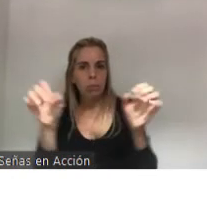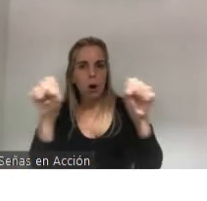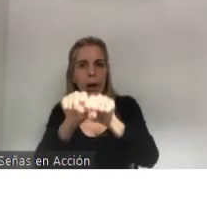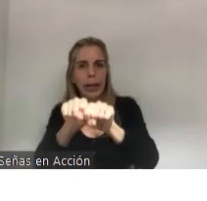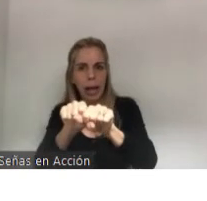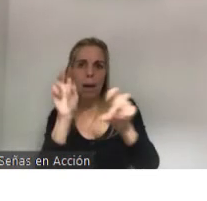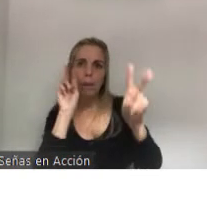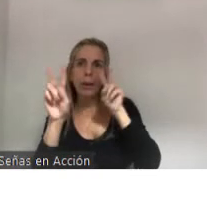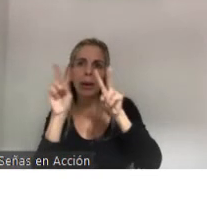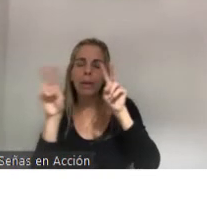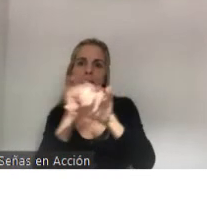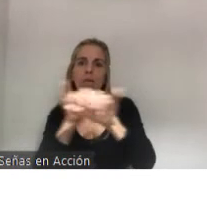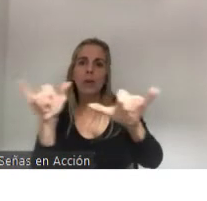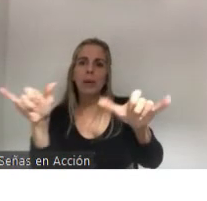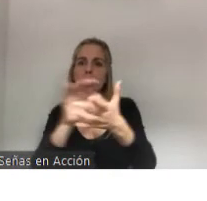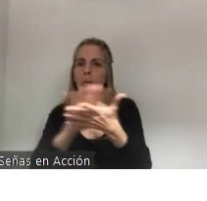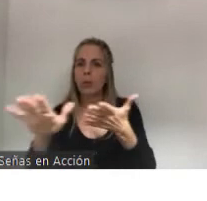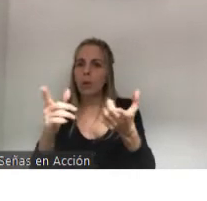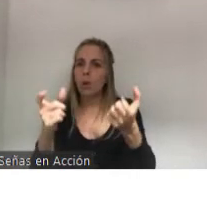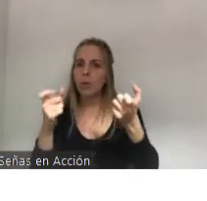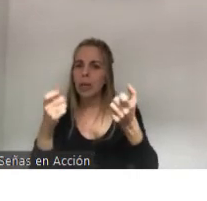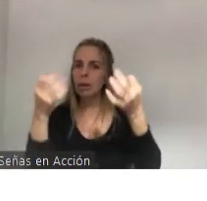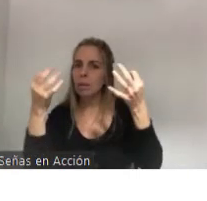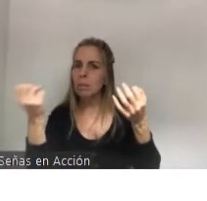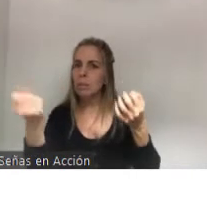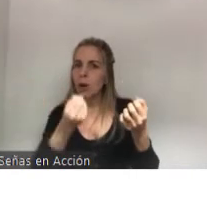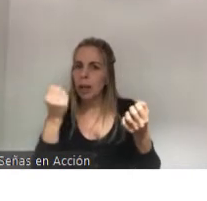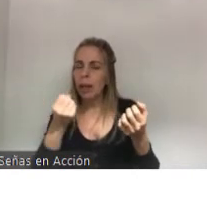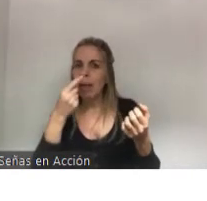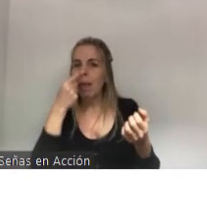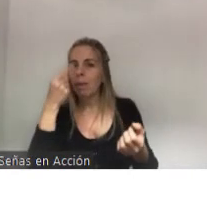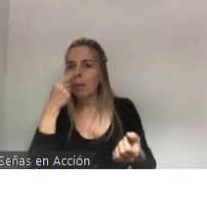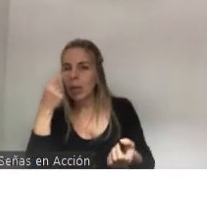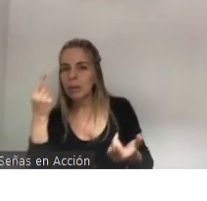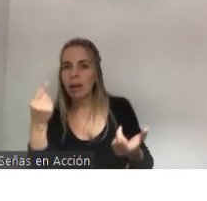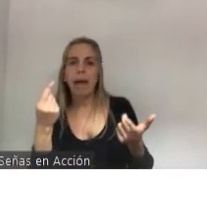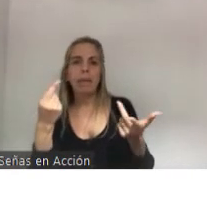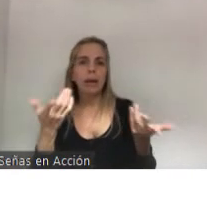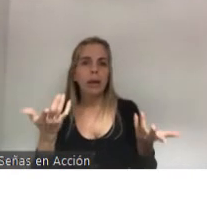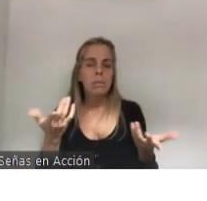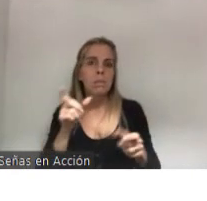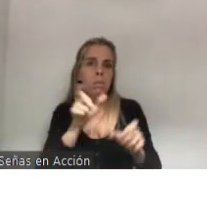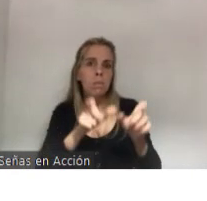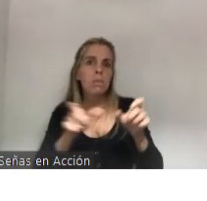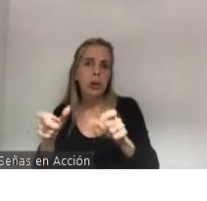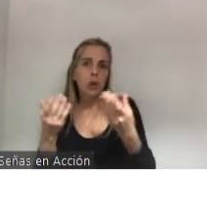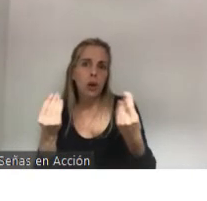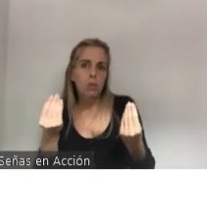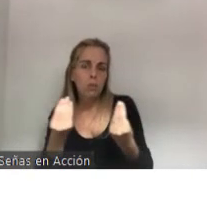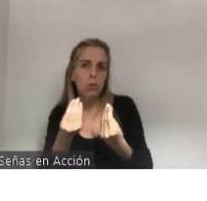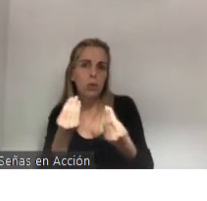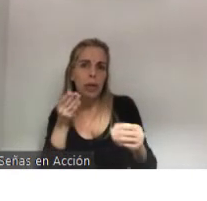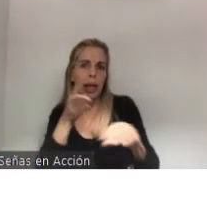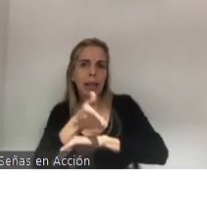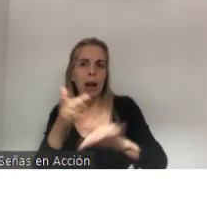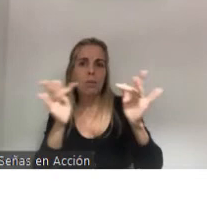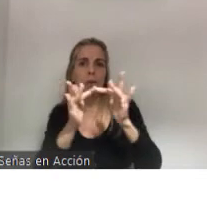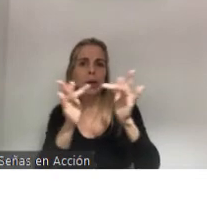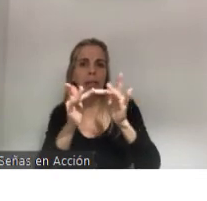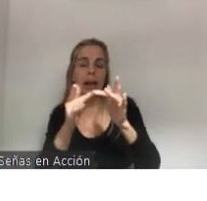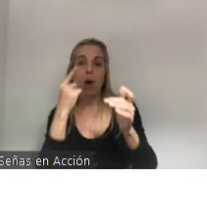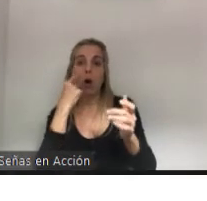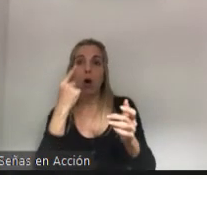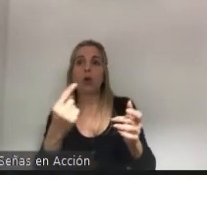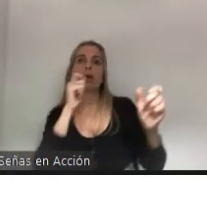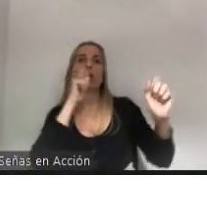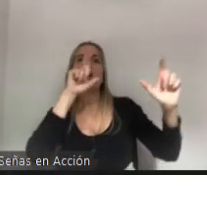same old mistake. It wanted to be useful. It seemed it had to be useful so that we wouldn't be like